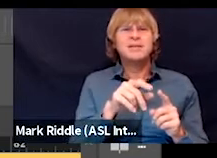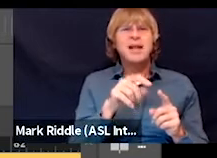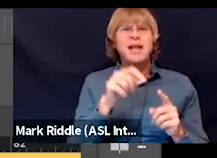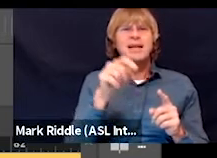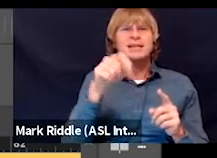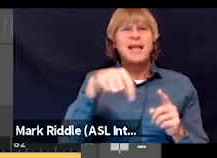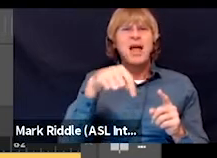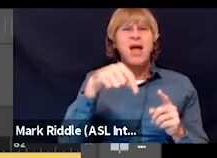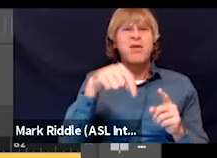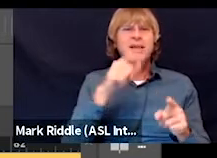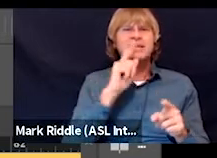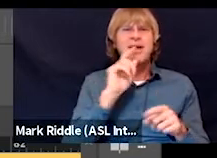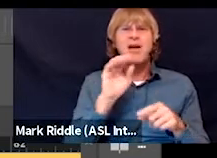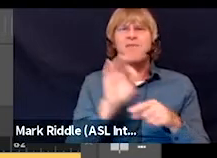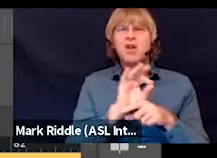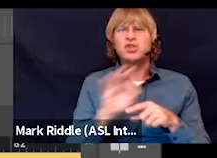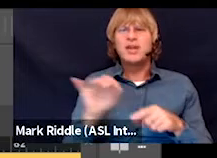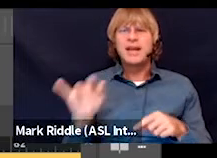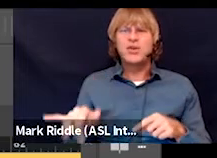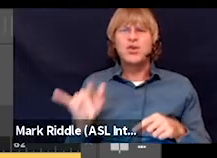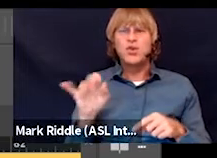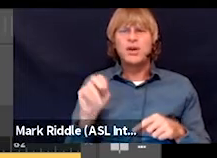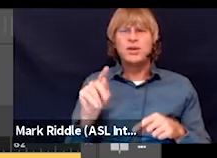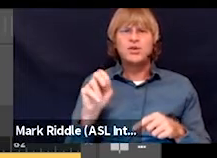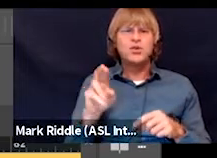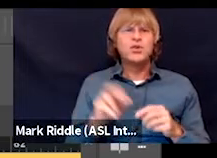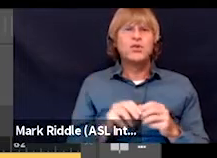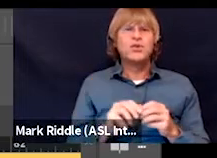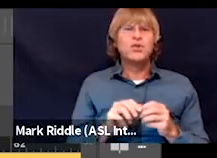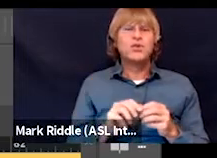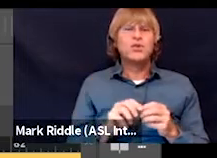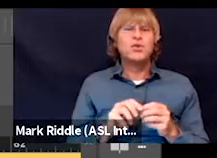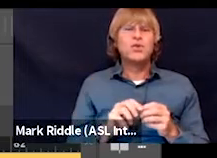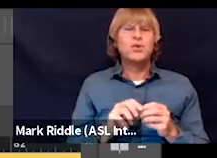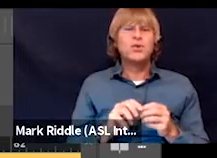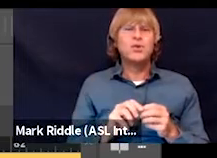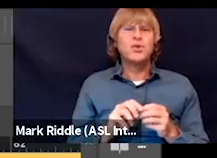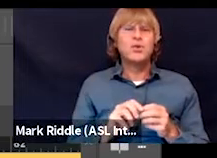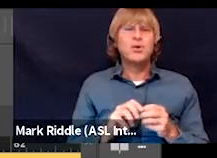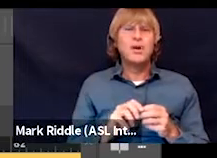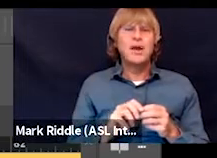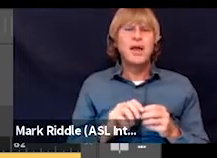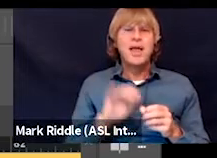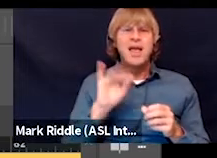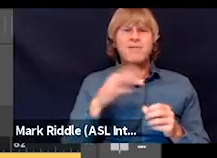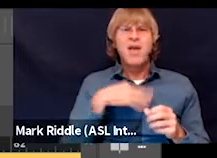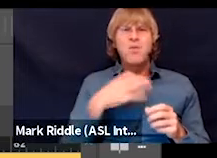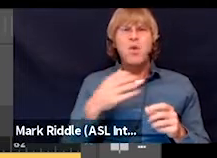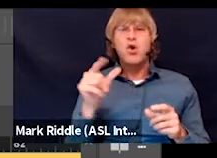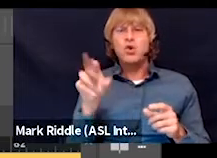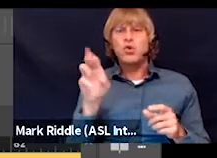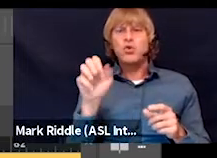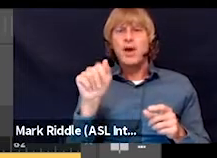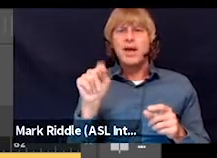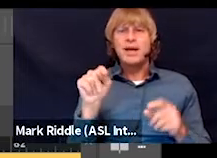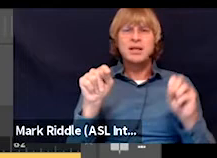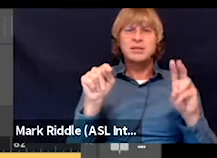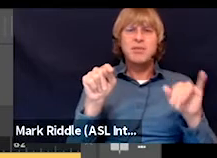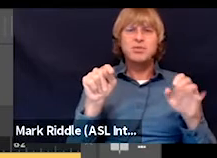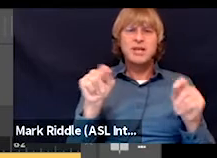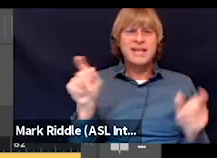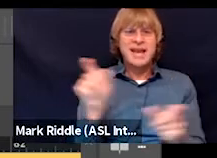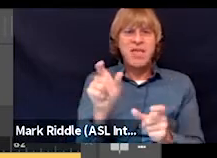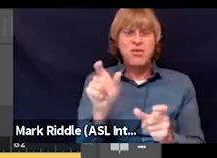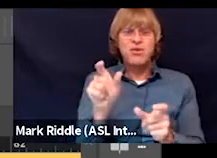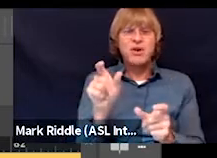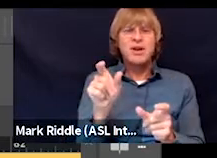is the function enter. So if I want great and subject to stay together, I